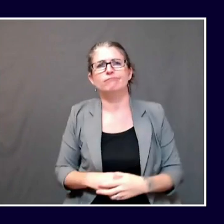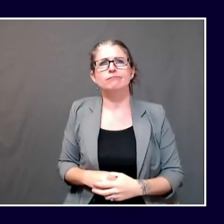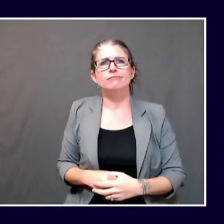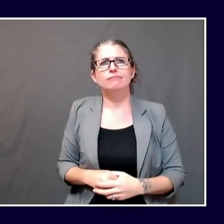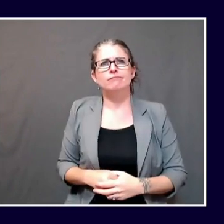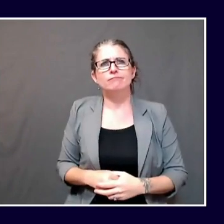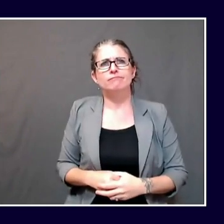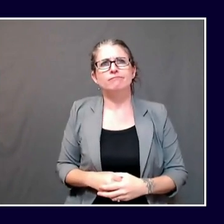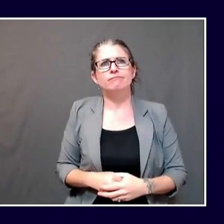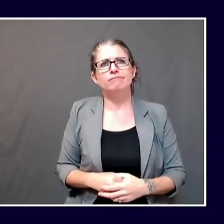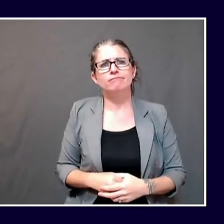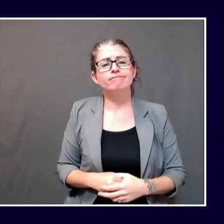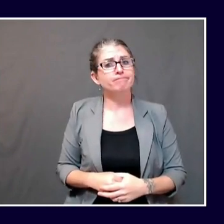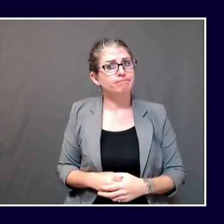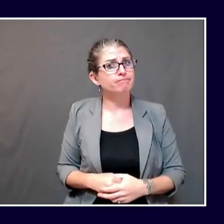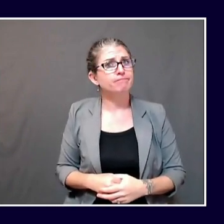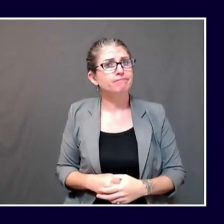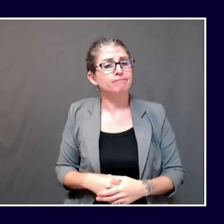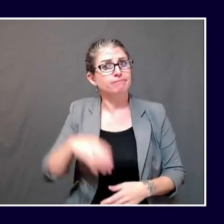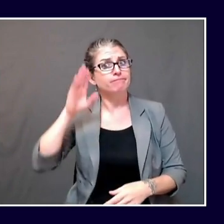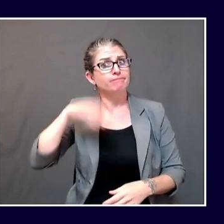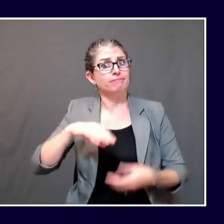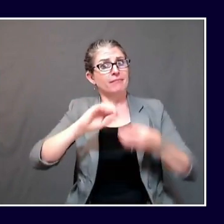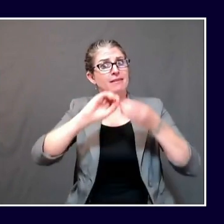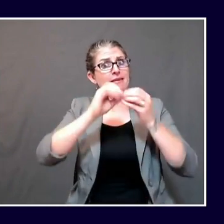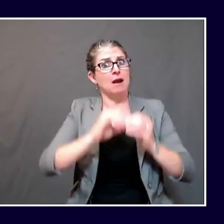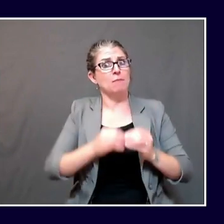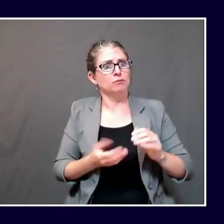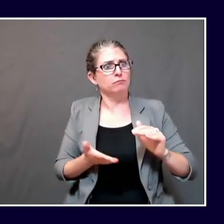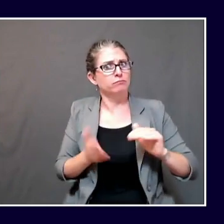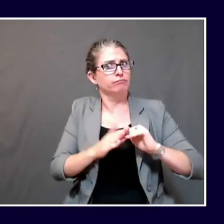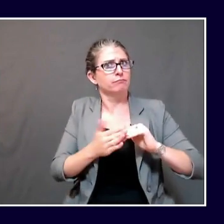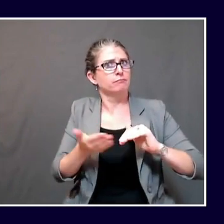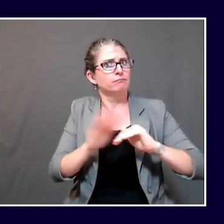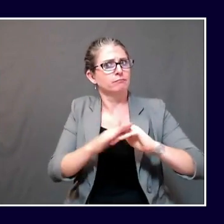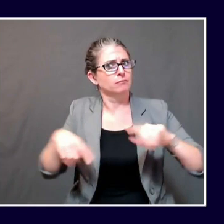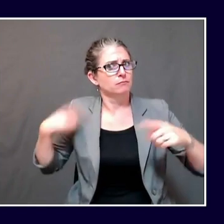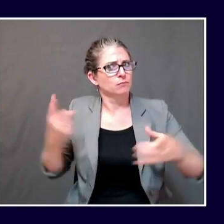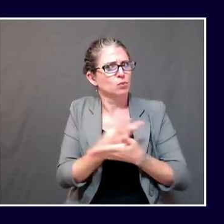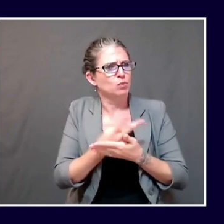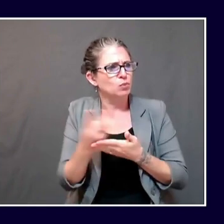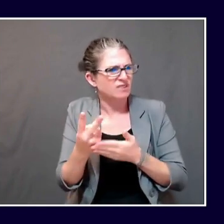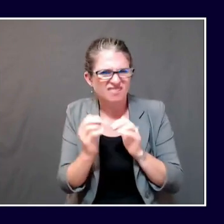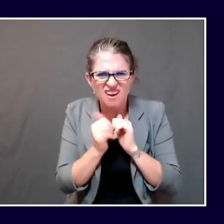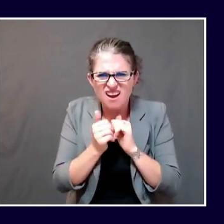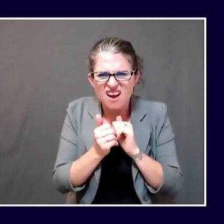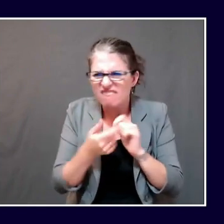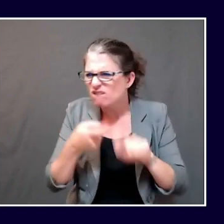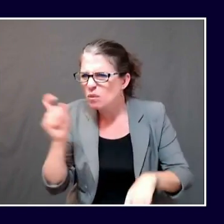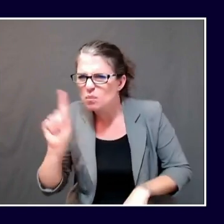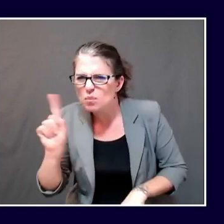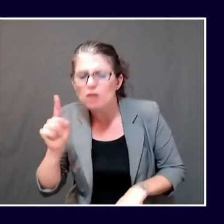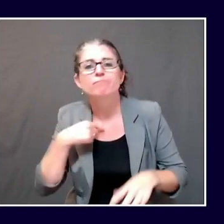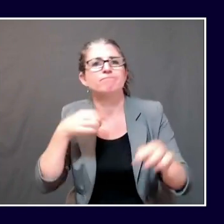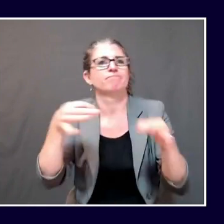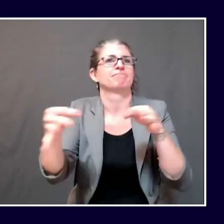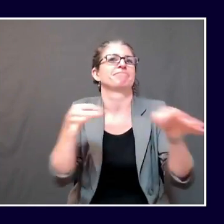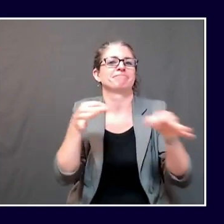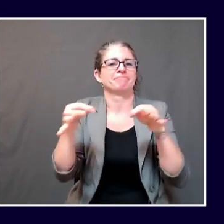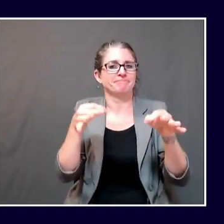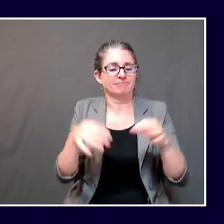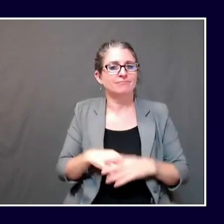we've observed in cases over the past 2 weeks. Just in the past 2 weeks in Maine, we've logged